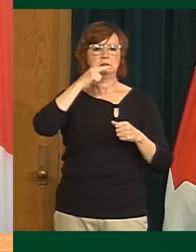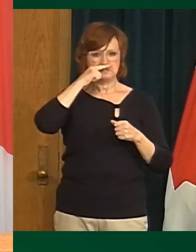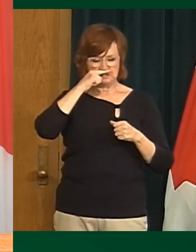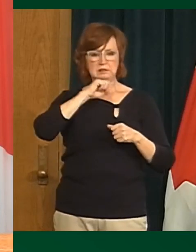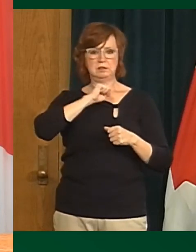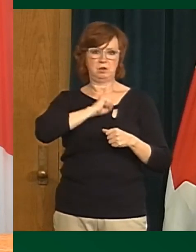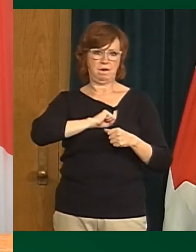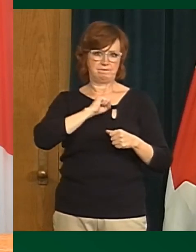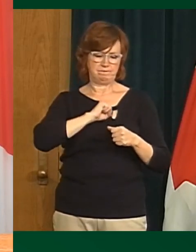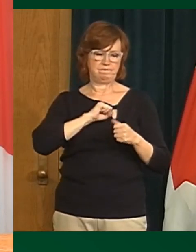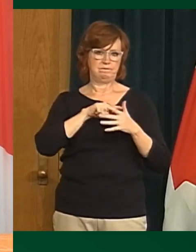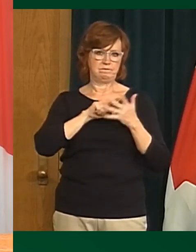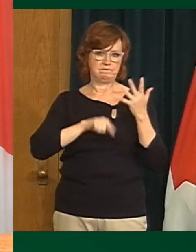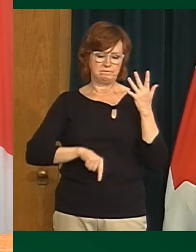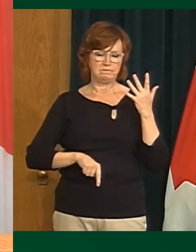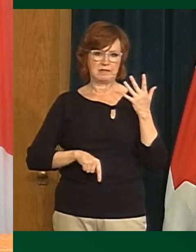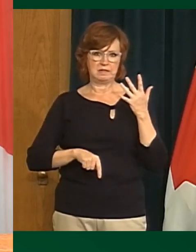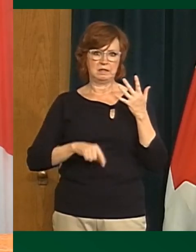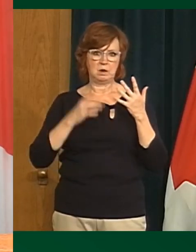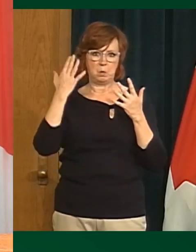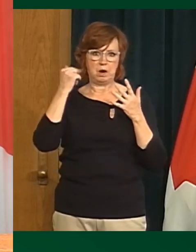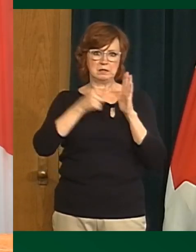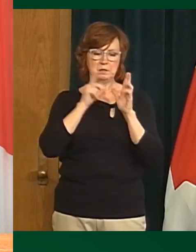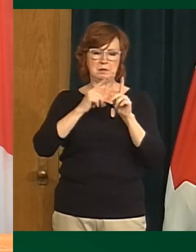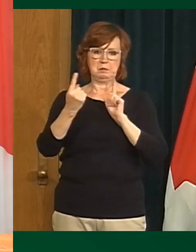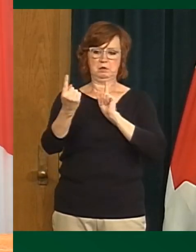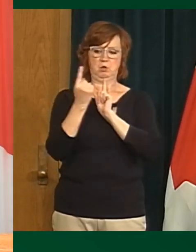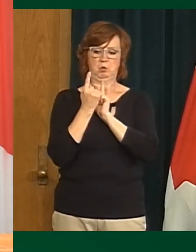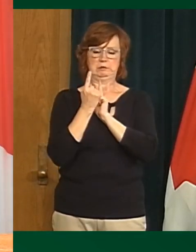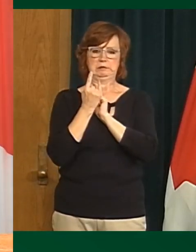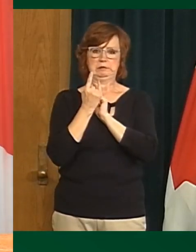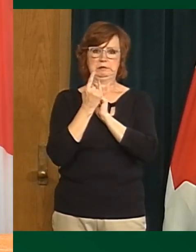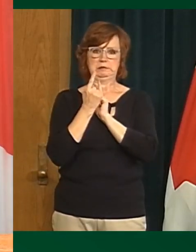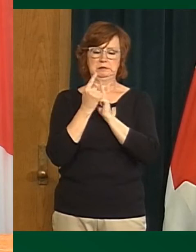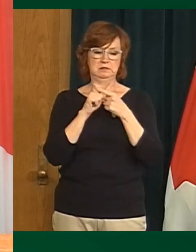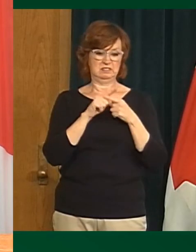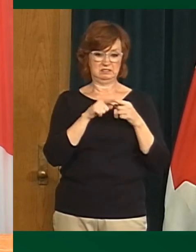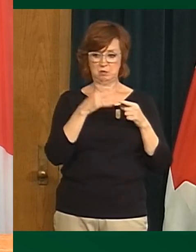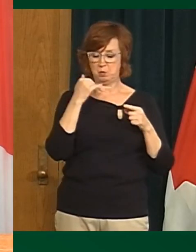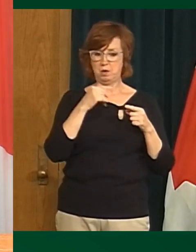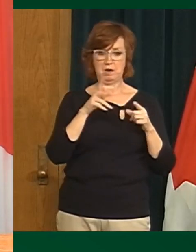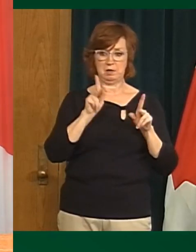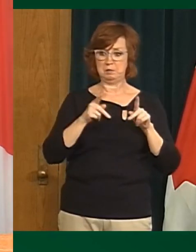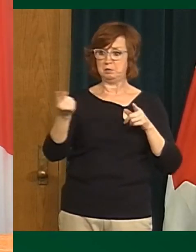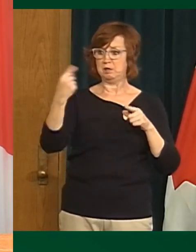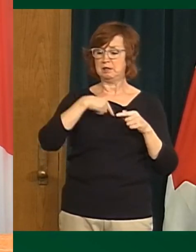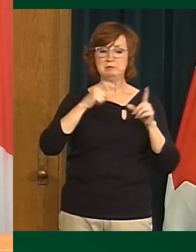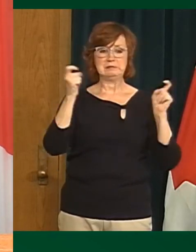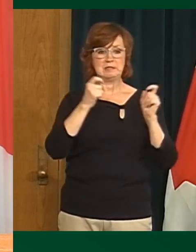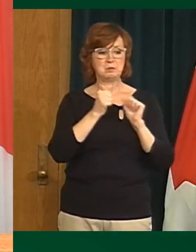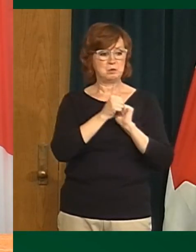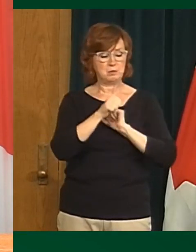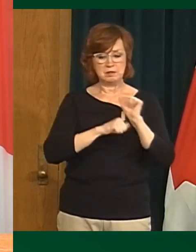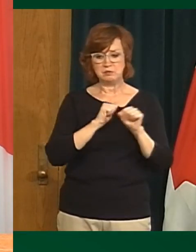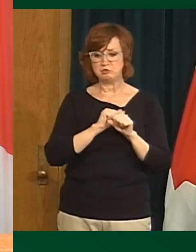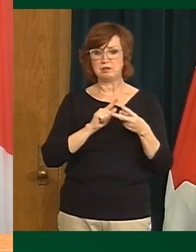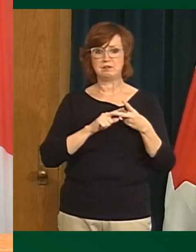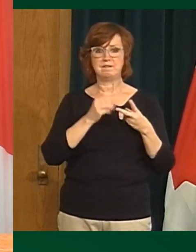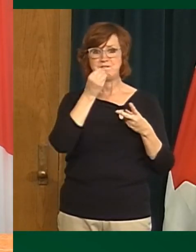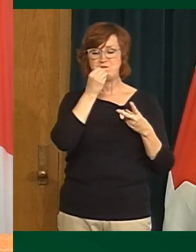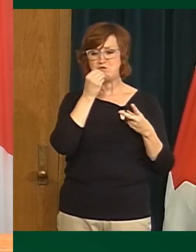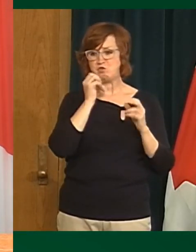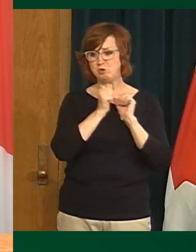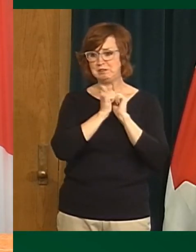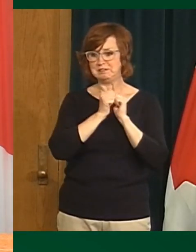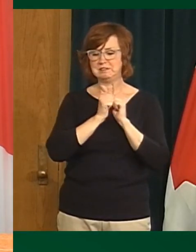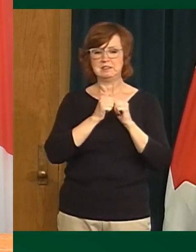are opportunities where people get closer than 2 meters, whether it's around food or whether it's around celebrations, or unfortunately when